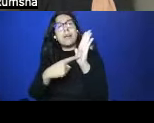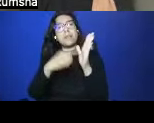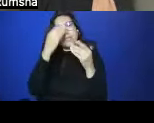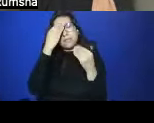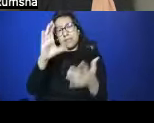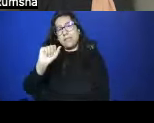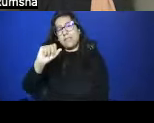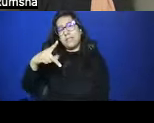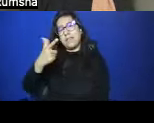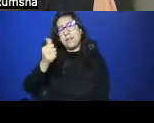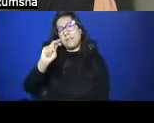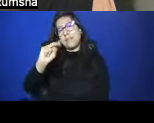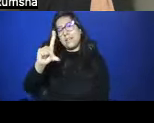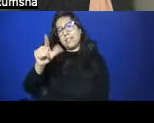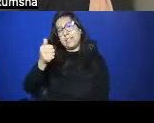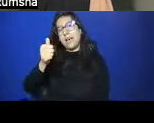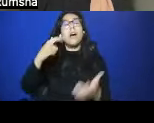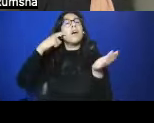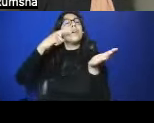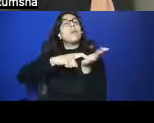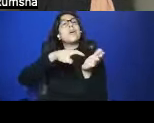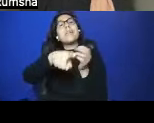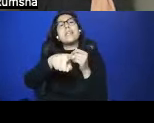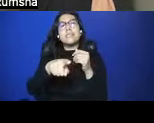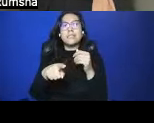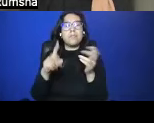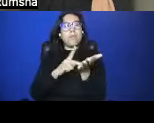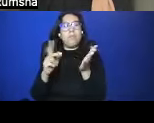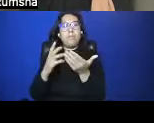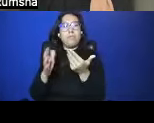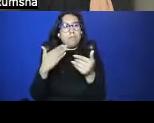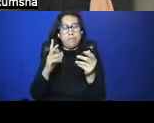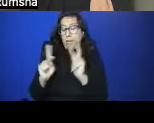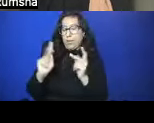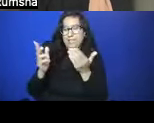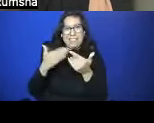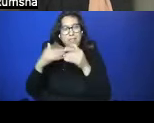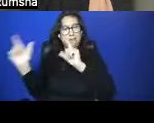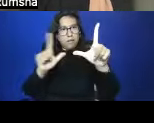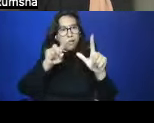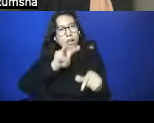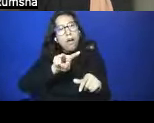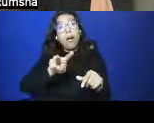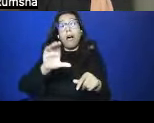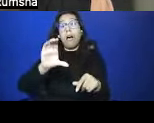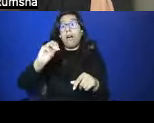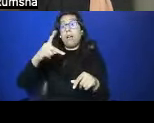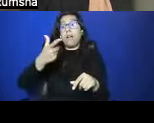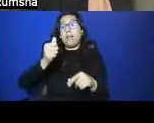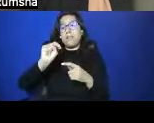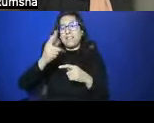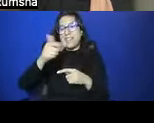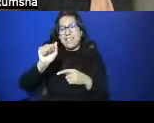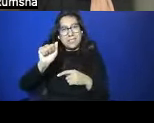you'll see screen grabs from the resource itself. In the curriculum, we name that Copaganda is not just a narrative, but also